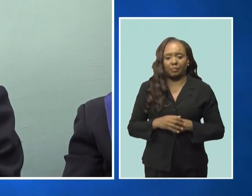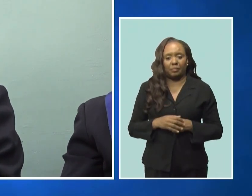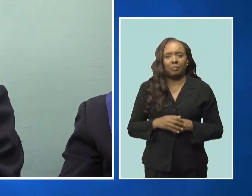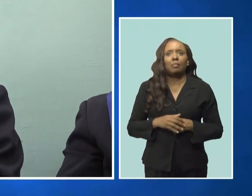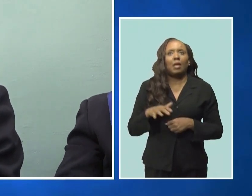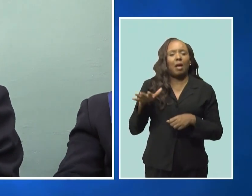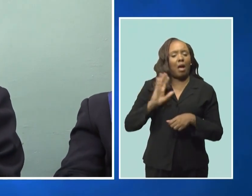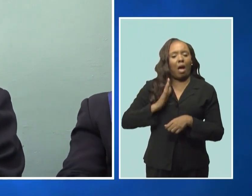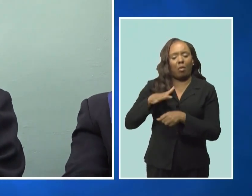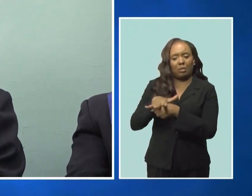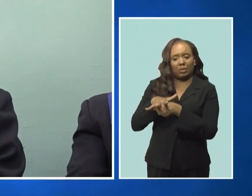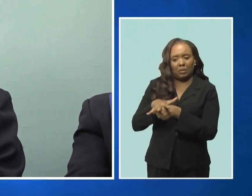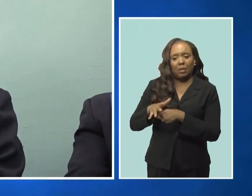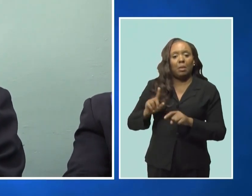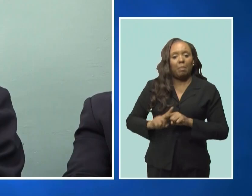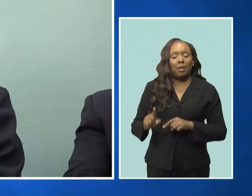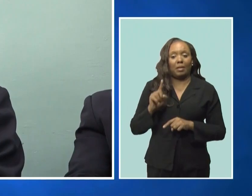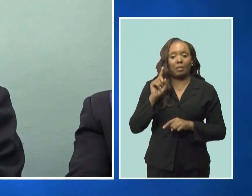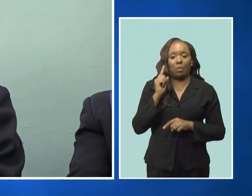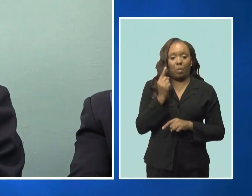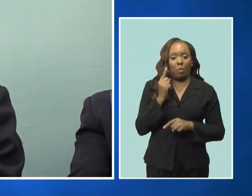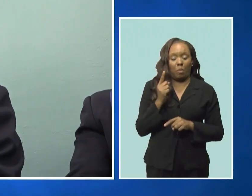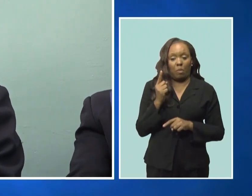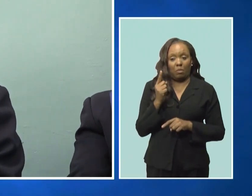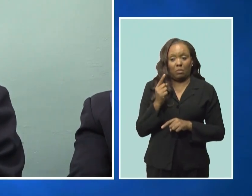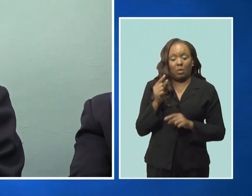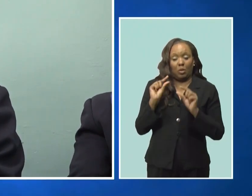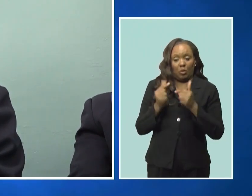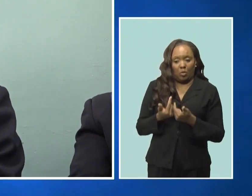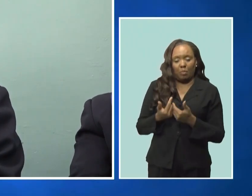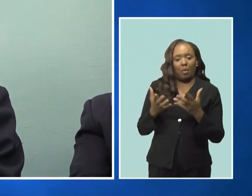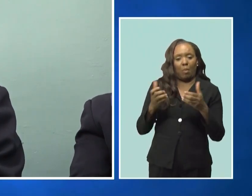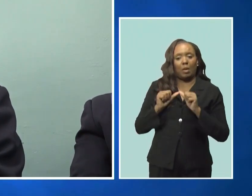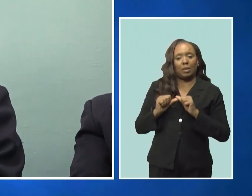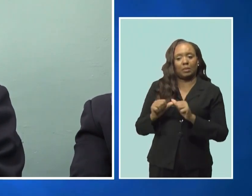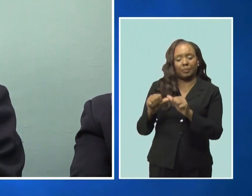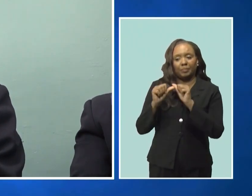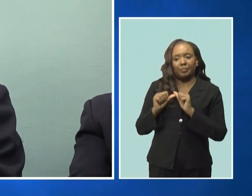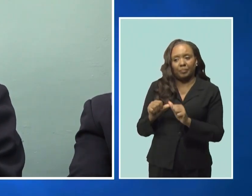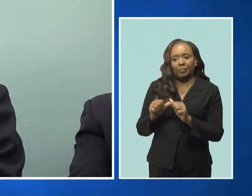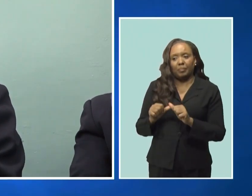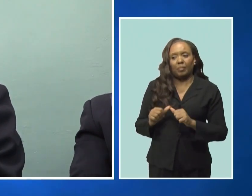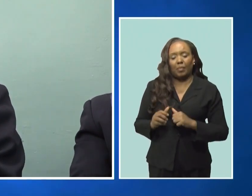district-wise. But Valley Council main goal is to continue with this